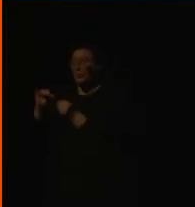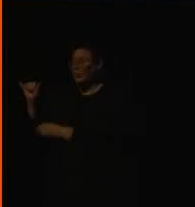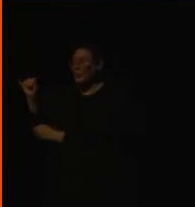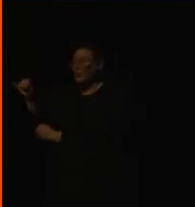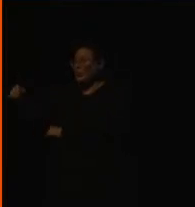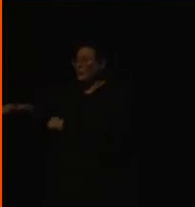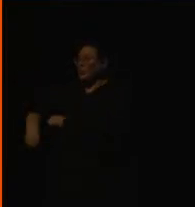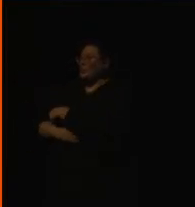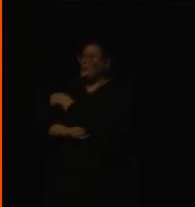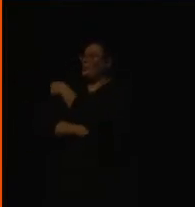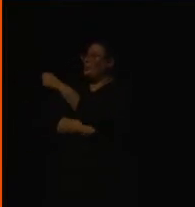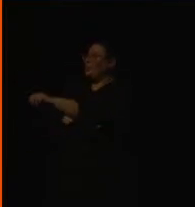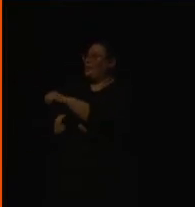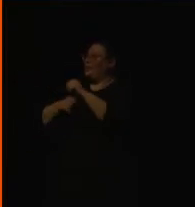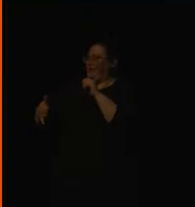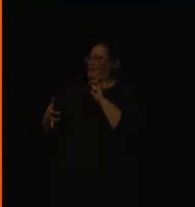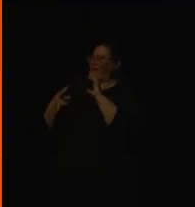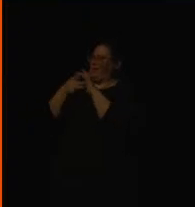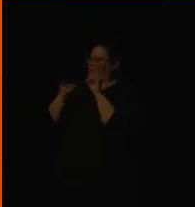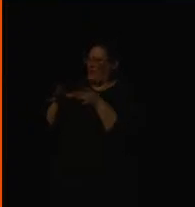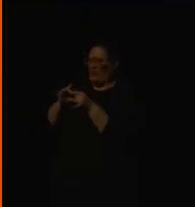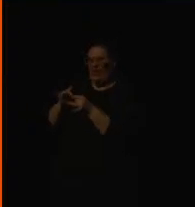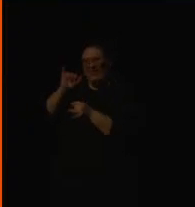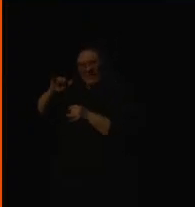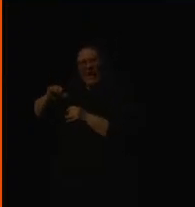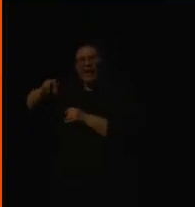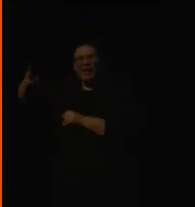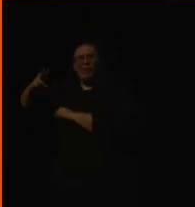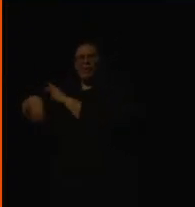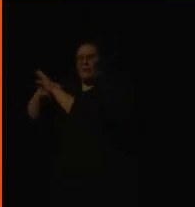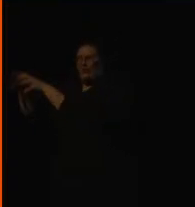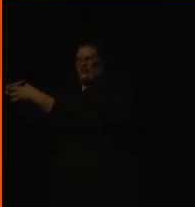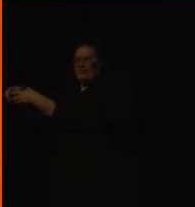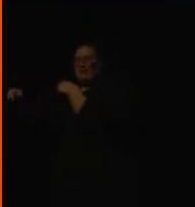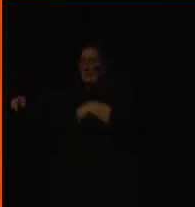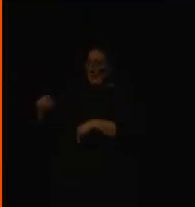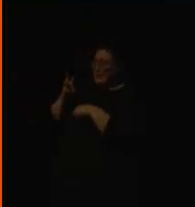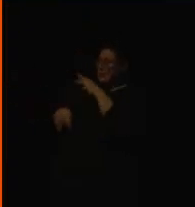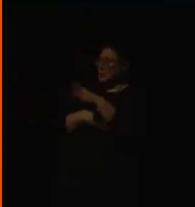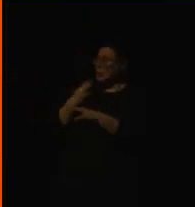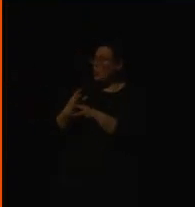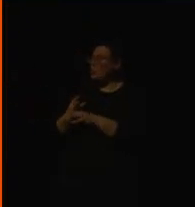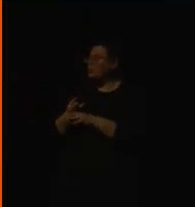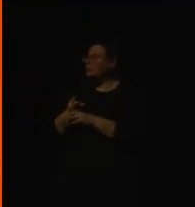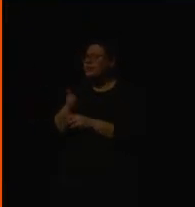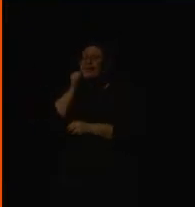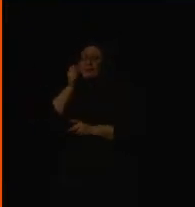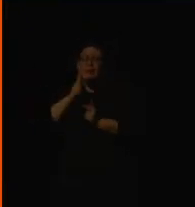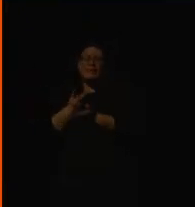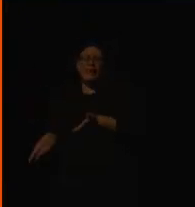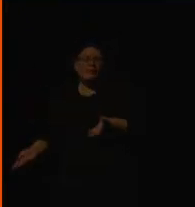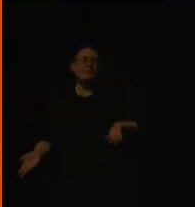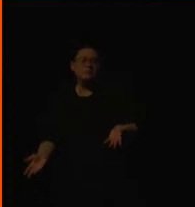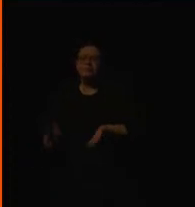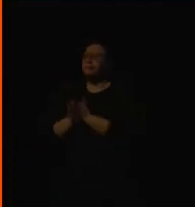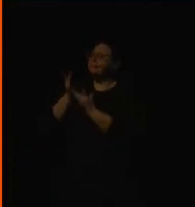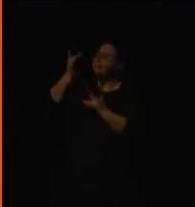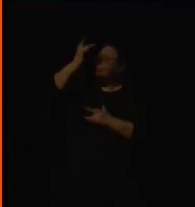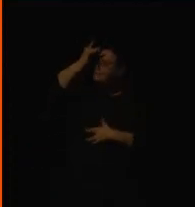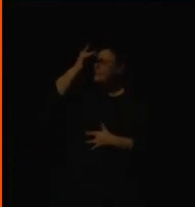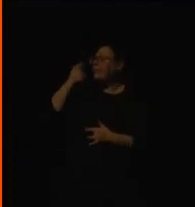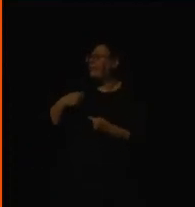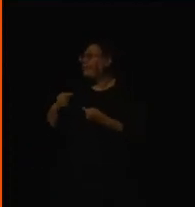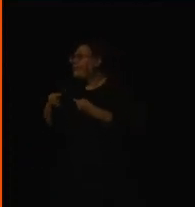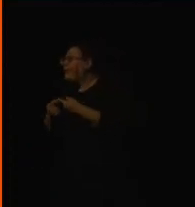That's the story of the other world. Because in this world, people fall every day. They fall ill, they fall in hard